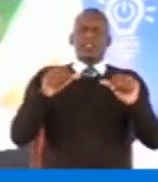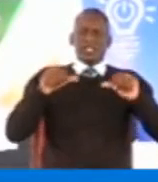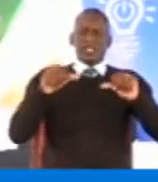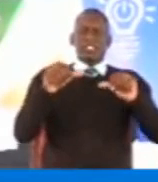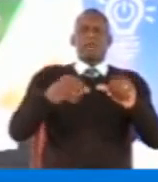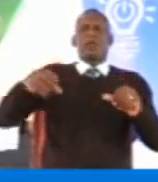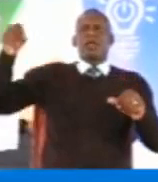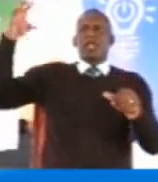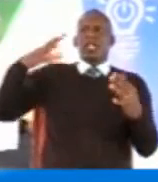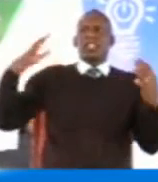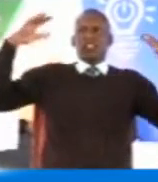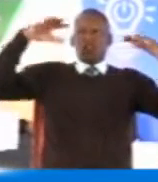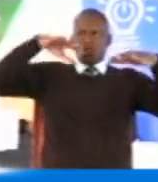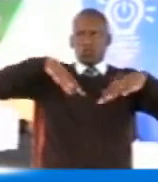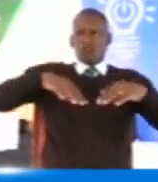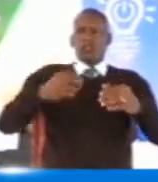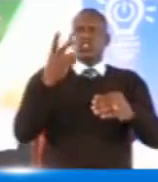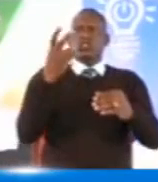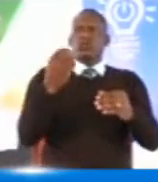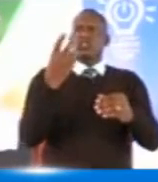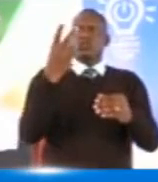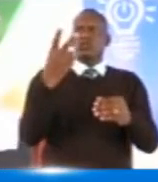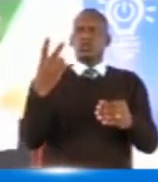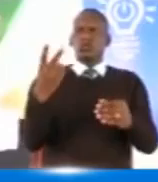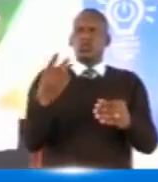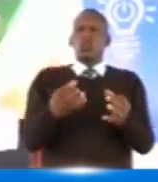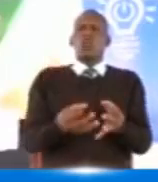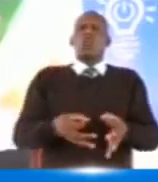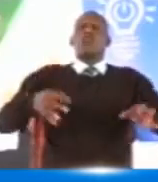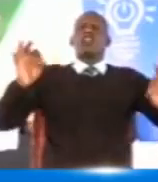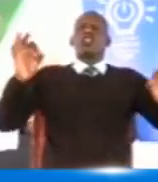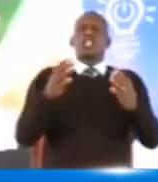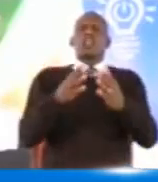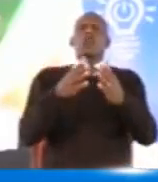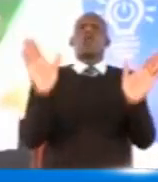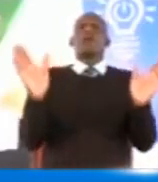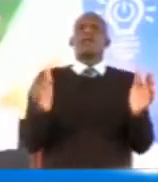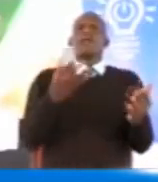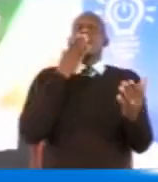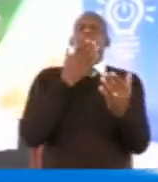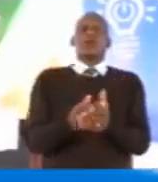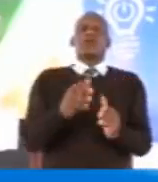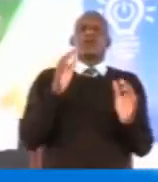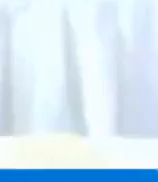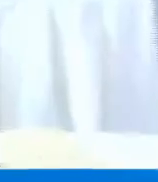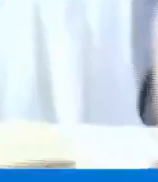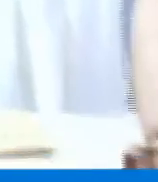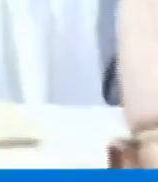Sustainable Energy Conference 2022 officially opened. Asanteni sana.